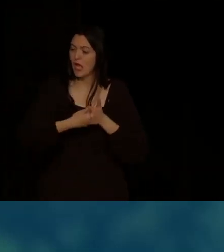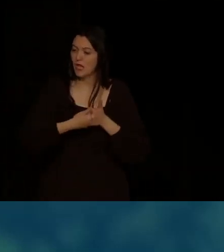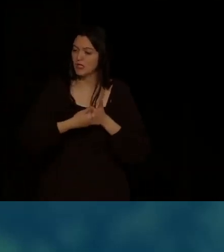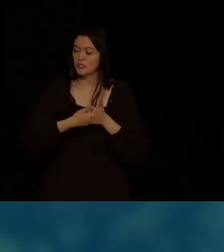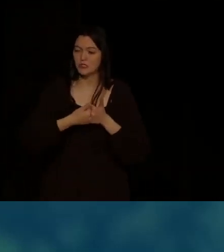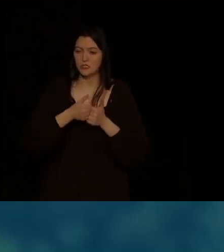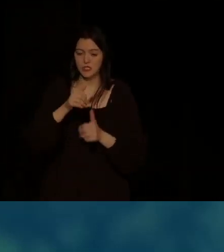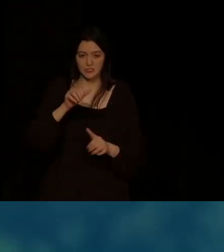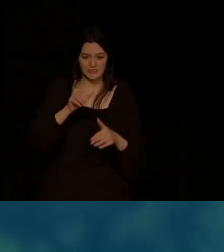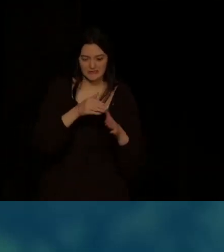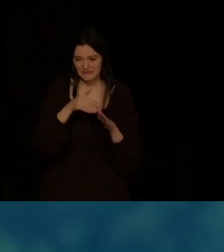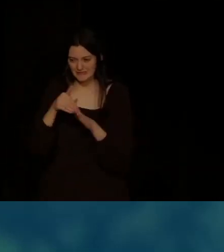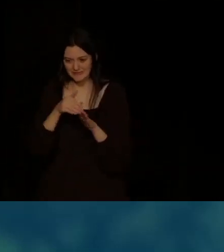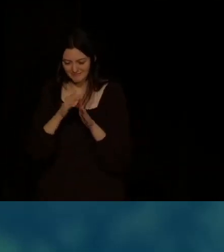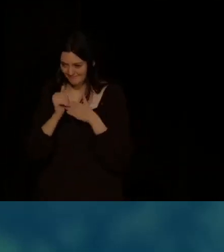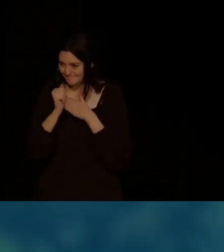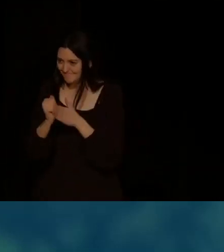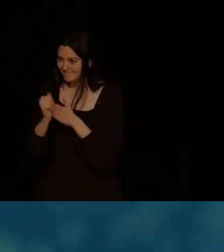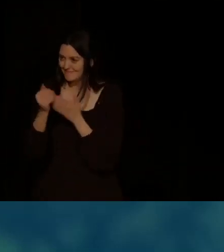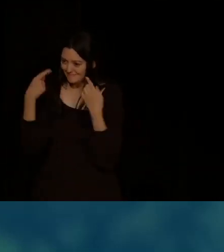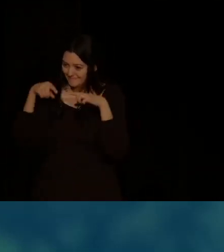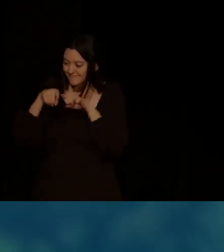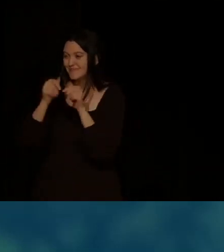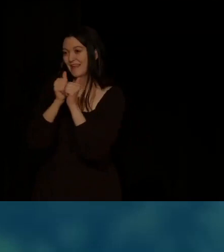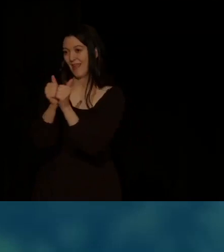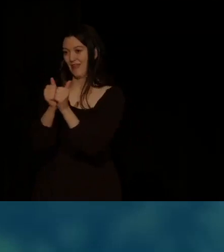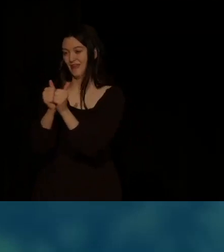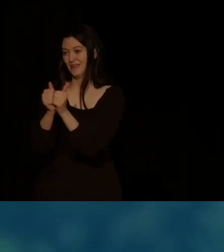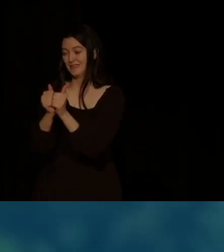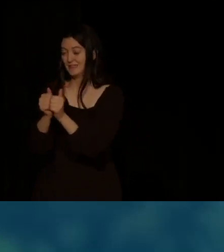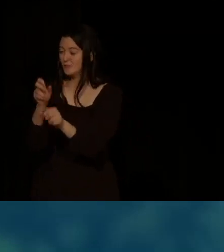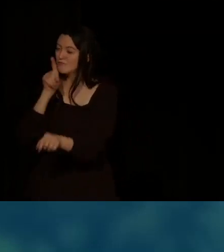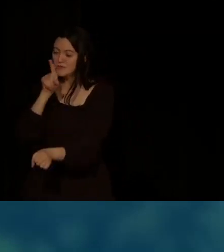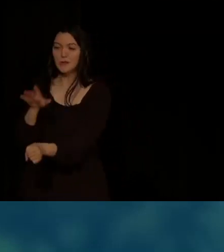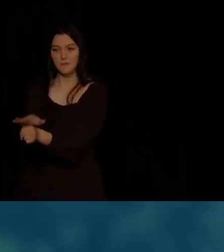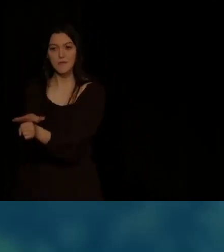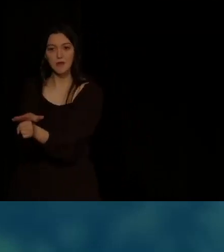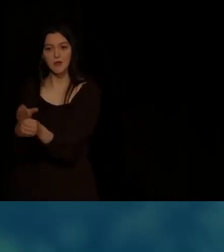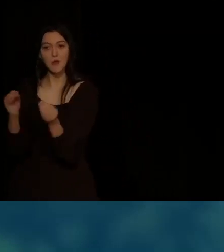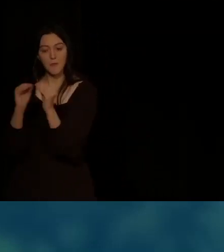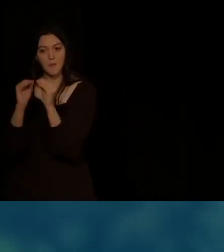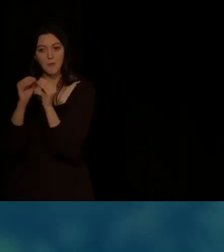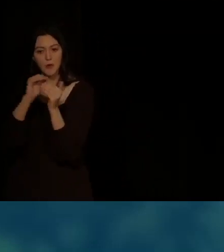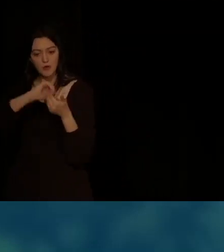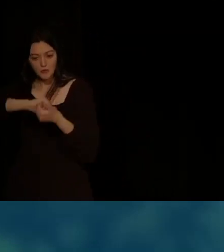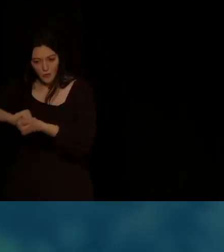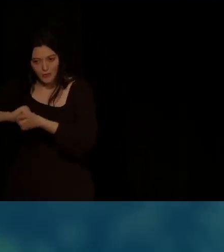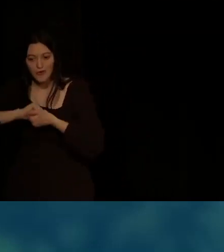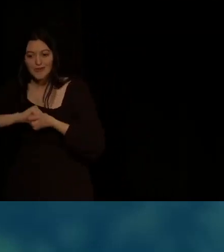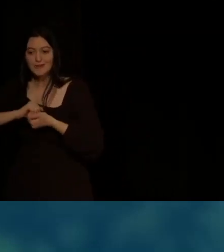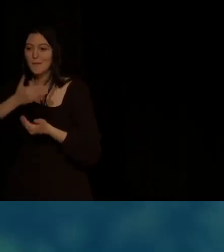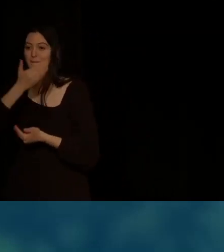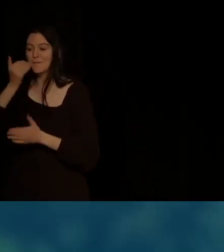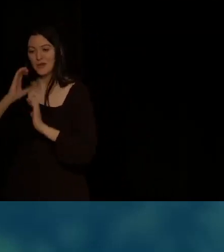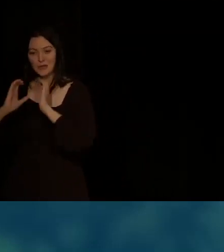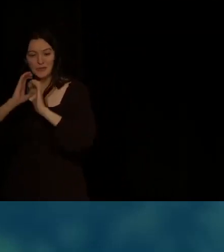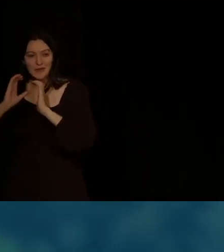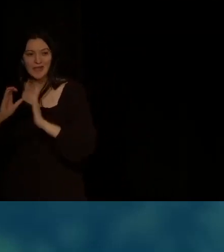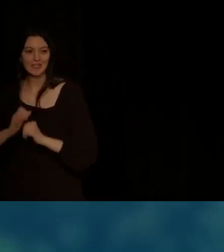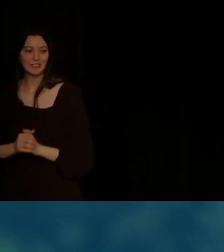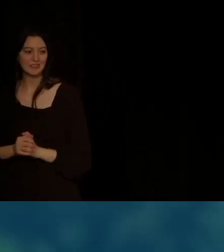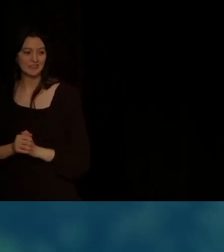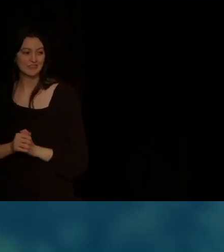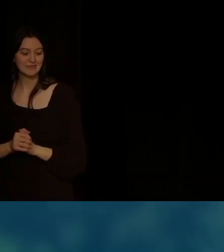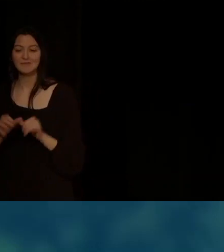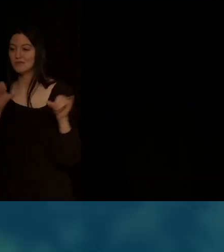boat in the same direction. But we're committed to more cooperation, better communication, and